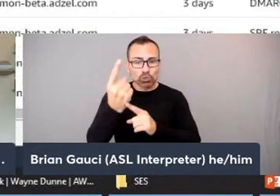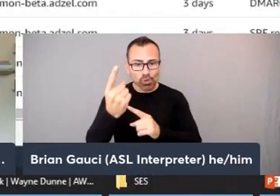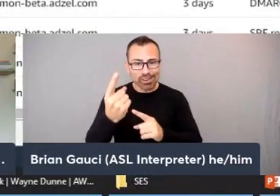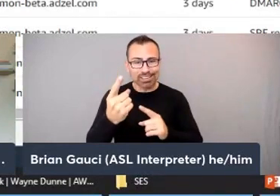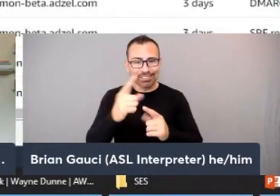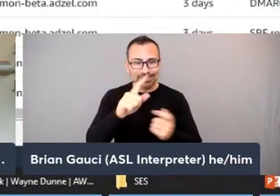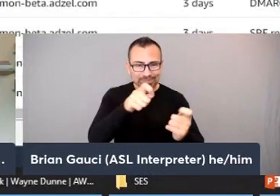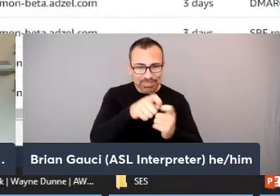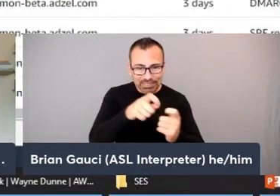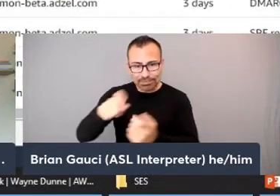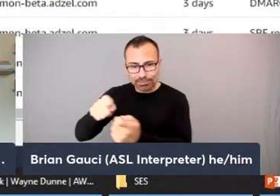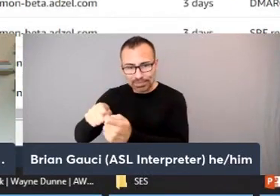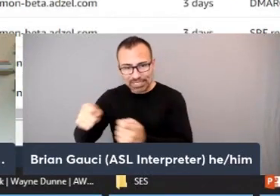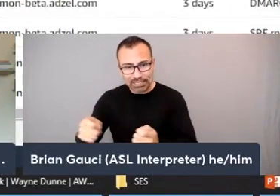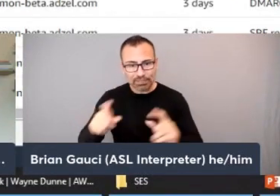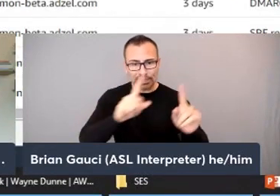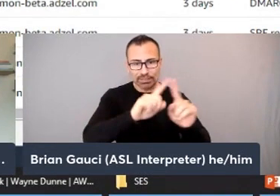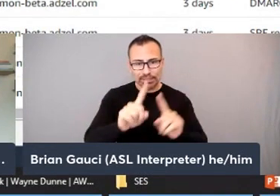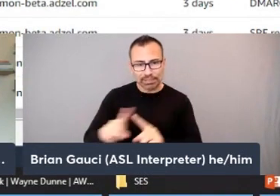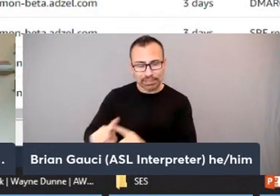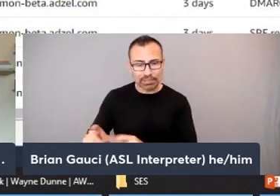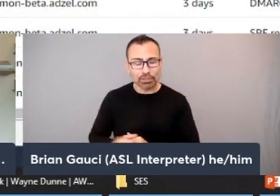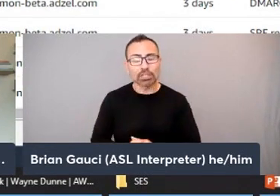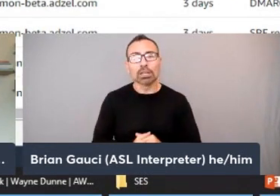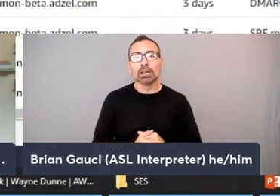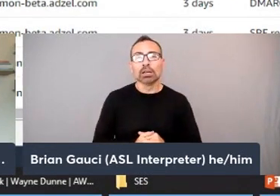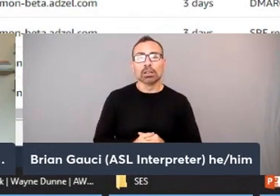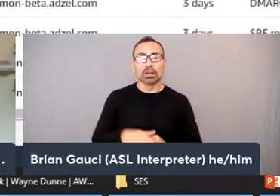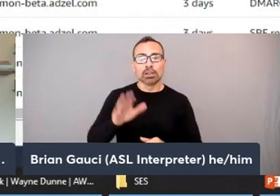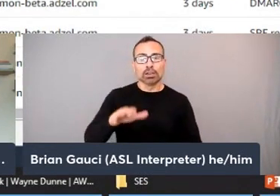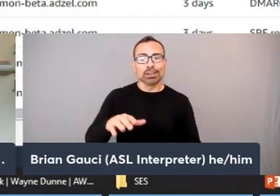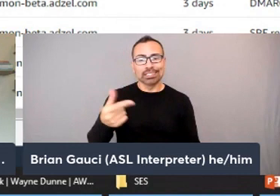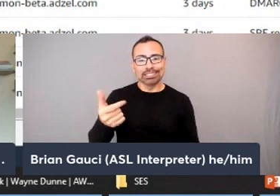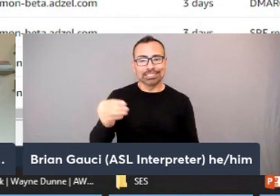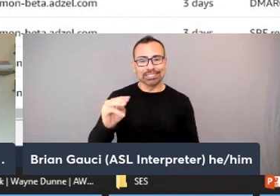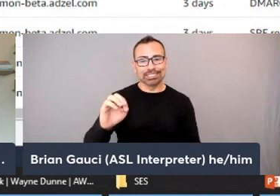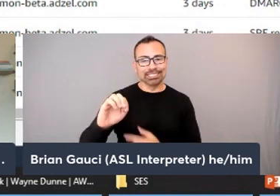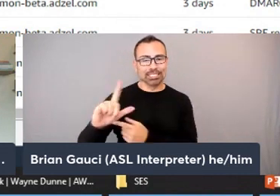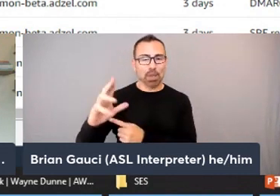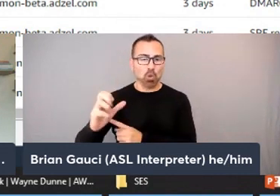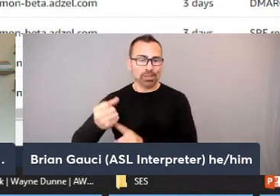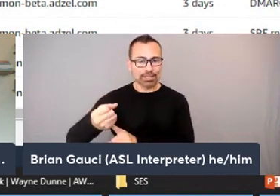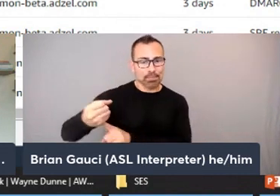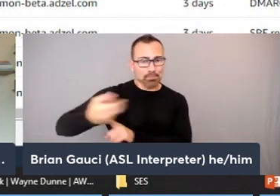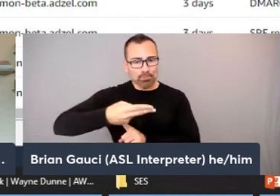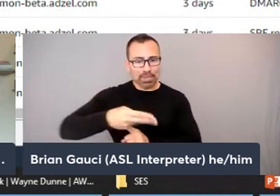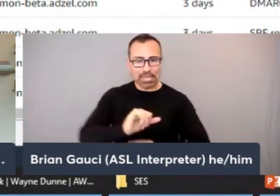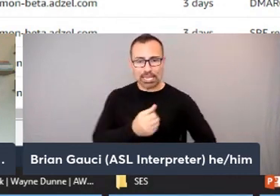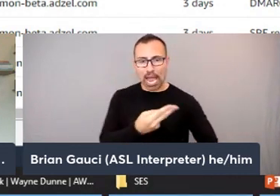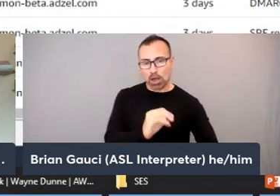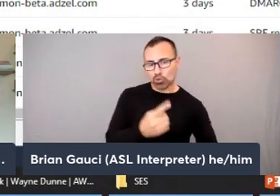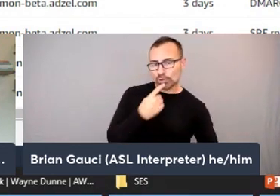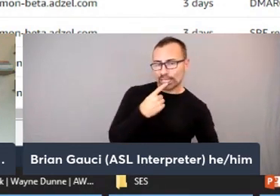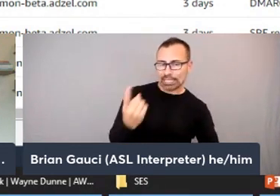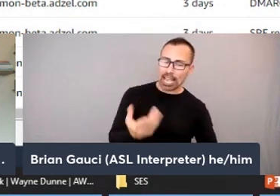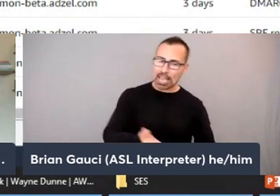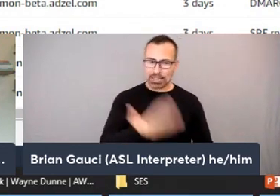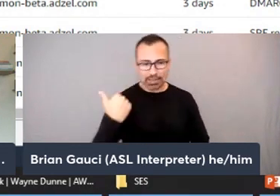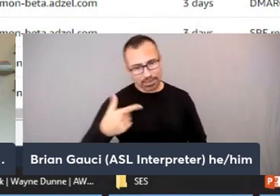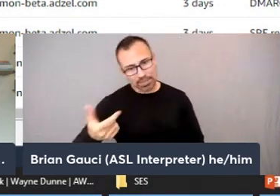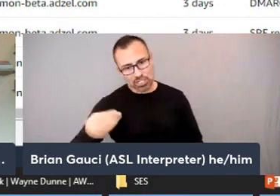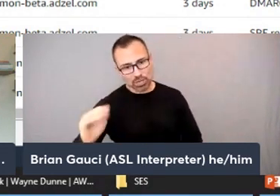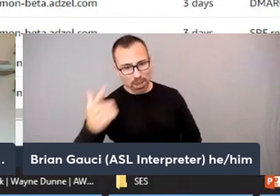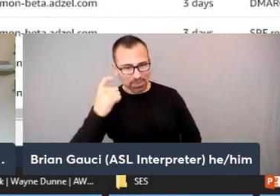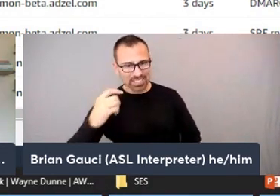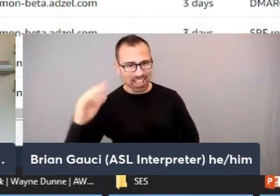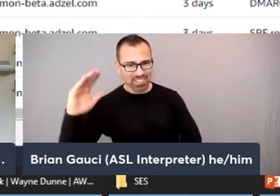of competitive advantage because, hey, I as Gmail want to beat Yahoo. So I'm going to say, hey, come to Gmail because you'll get less spam. And I'm